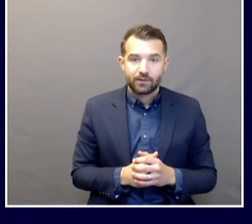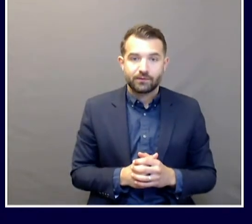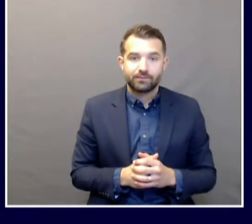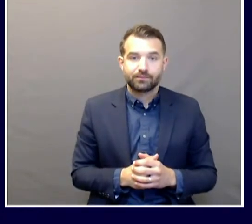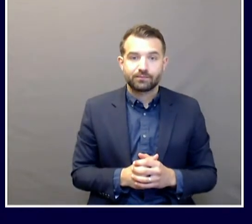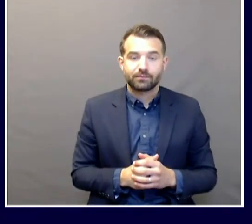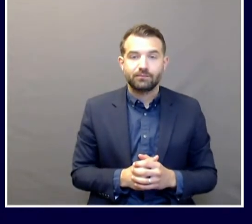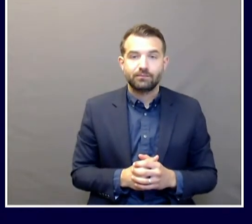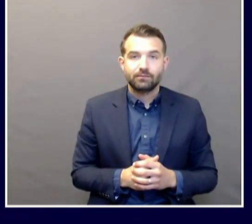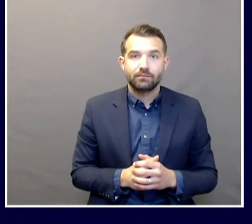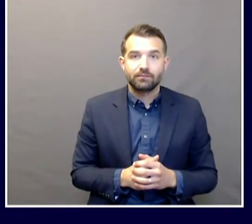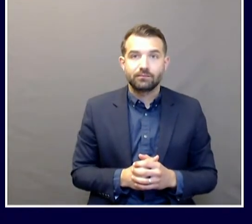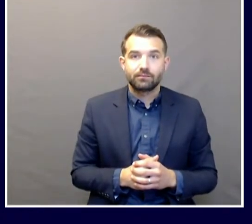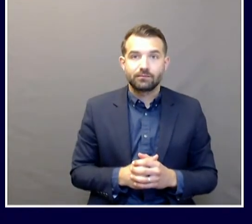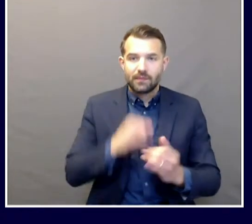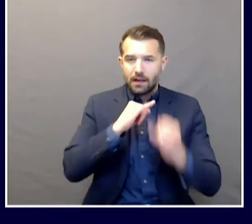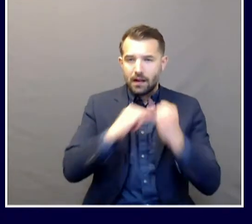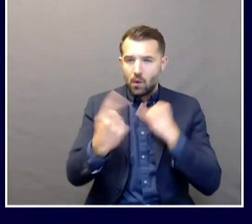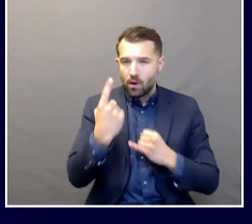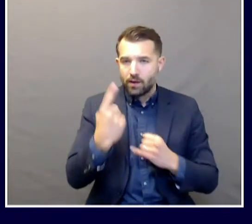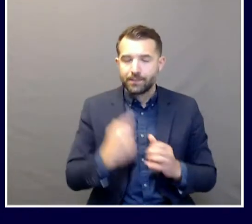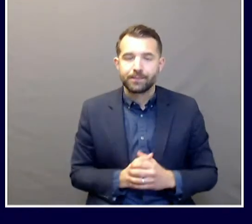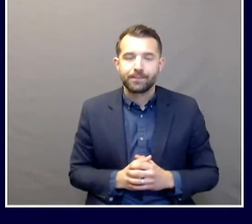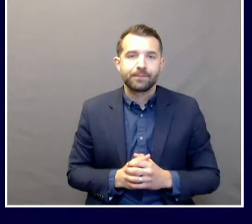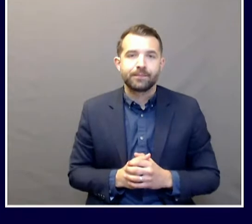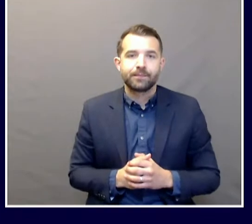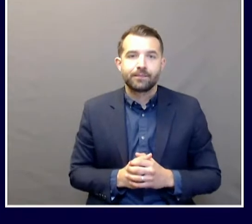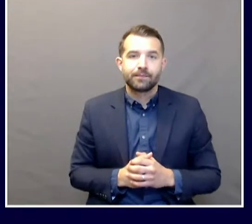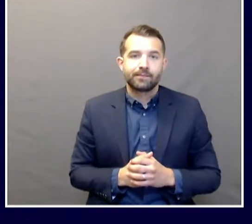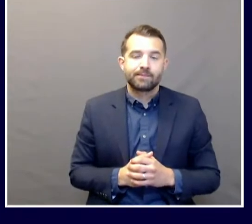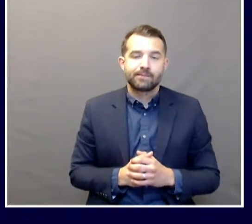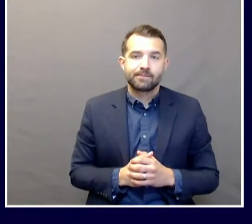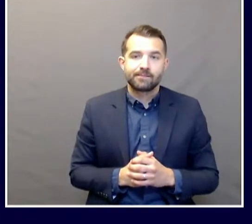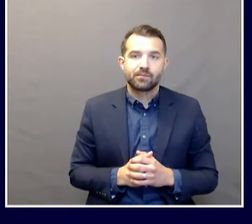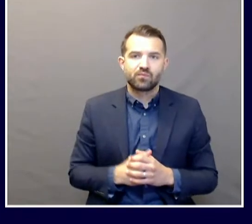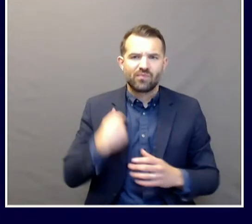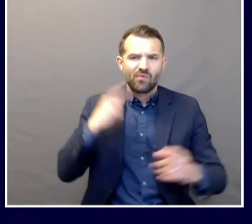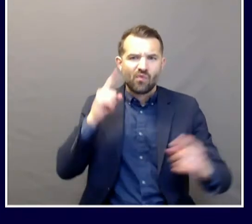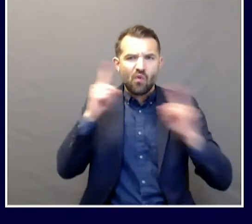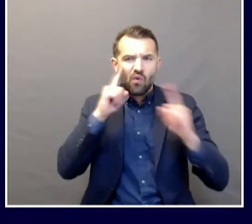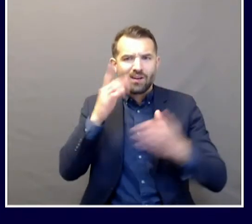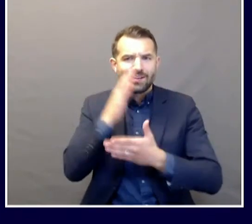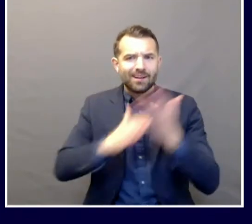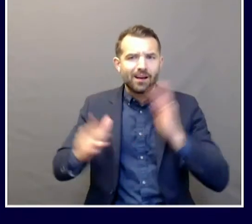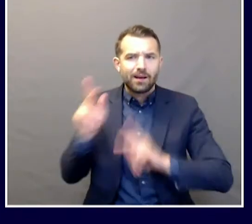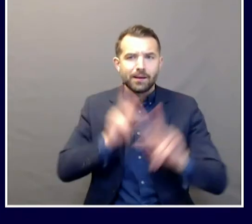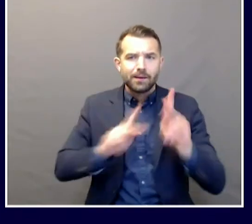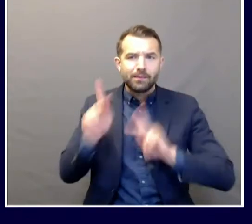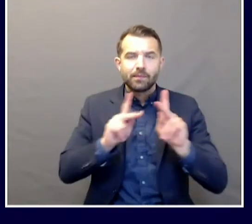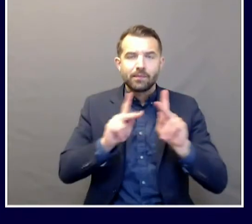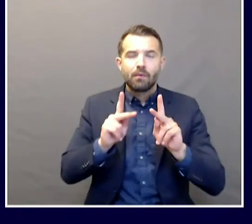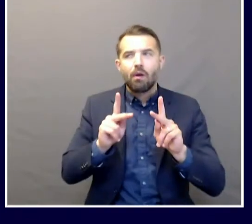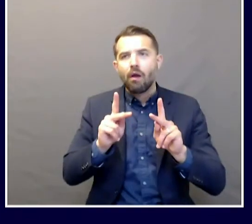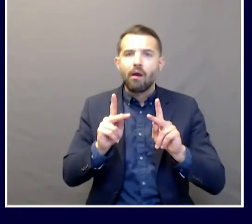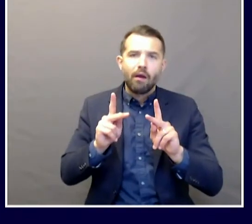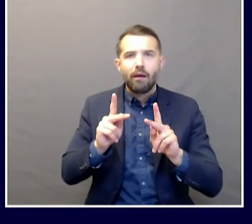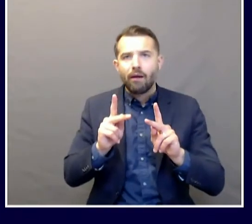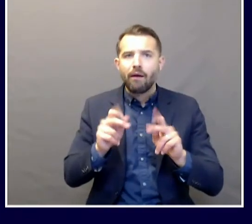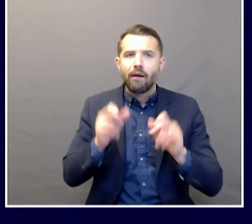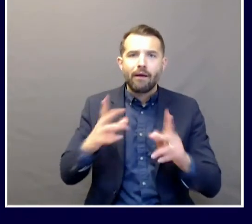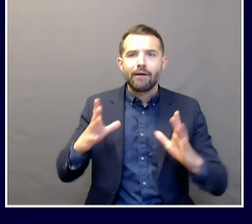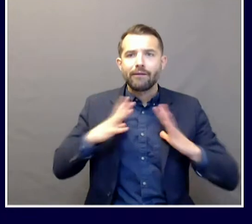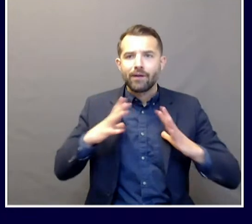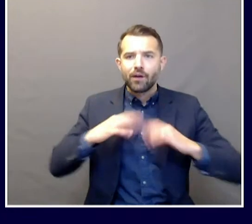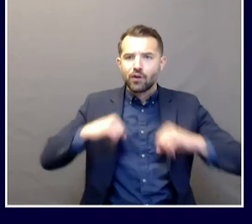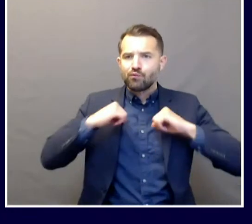question about hesitancy. I've also heard some people who are worried about long-term side effects, that the vaccines haven't been used long enough to really know what